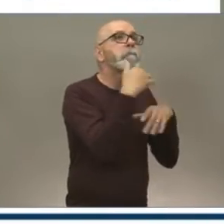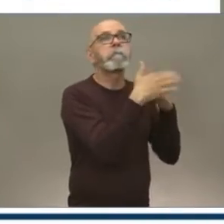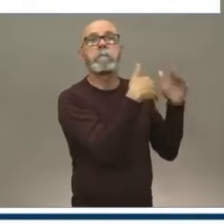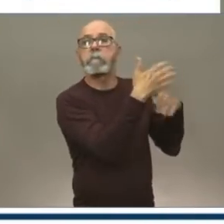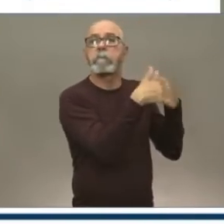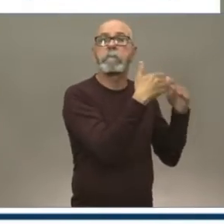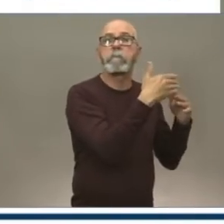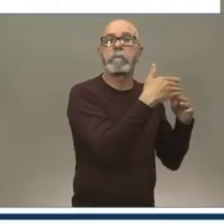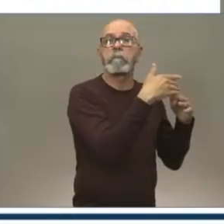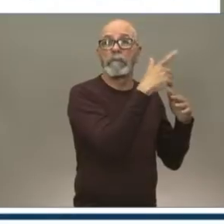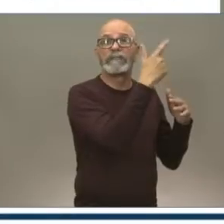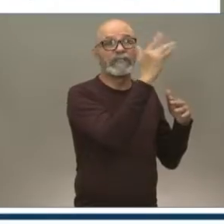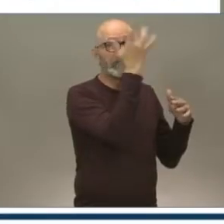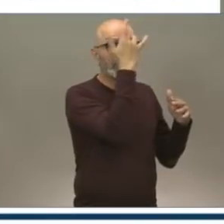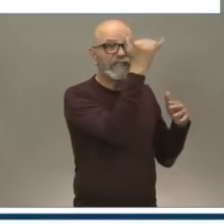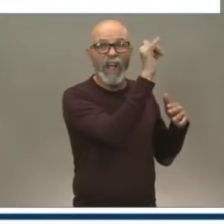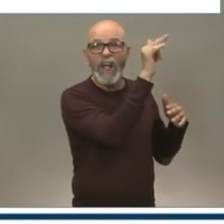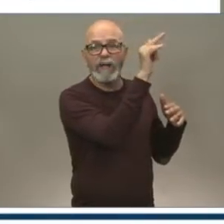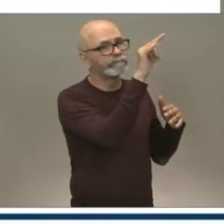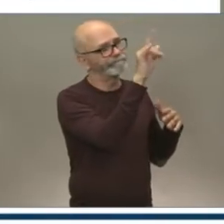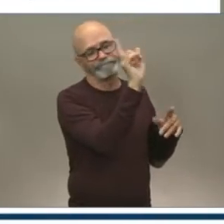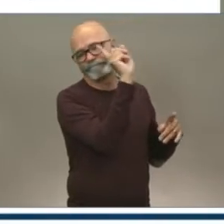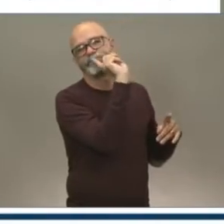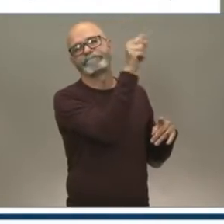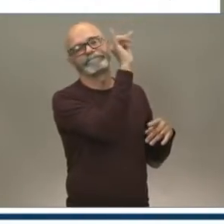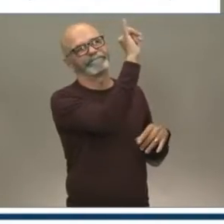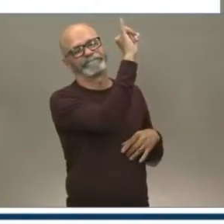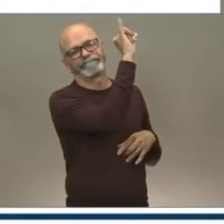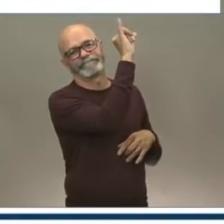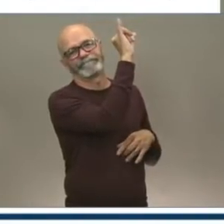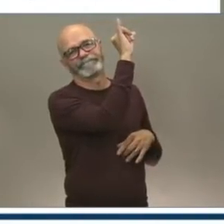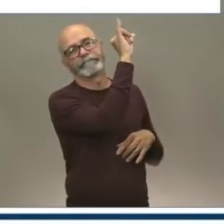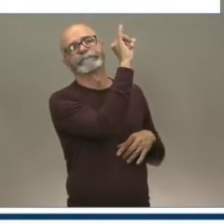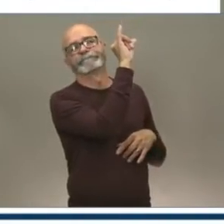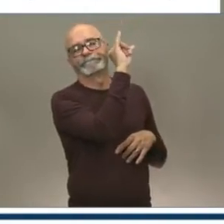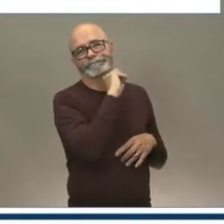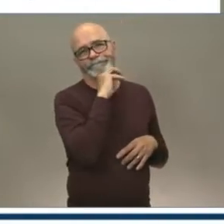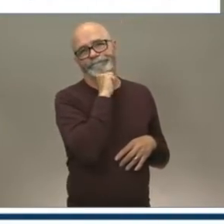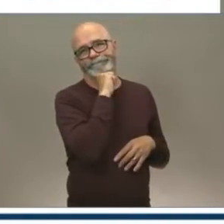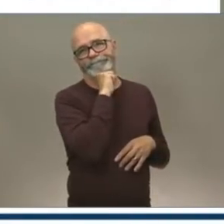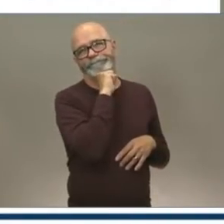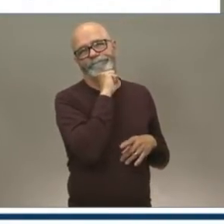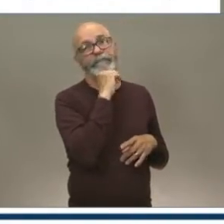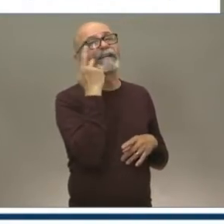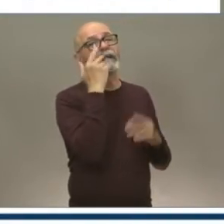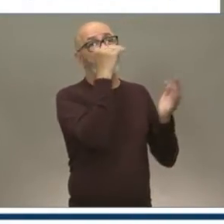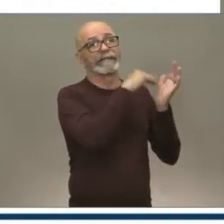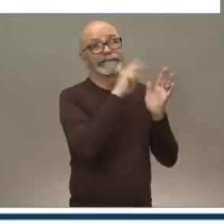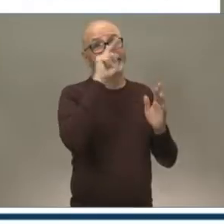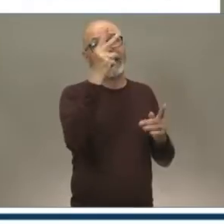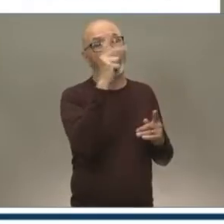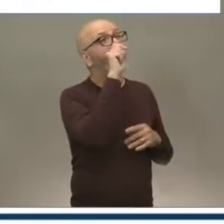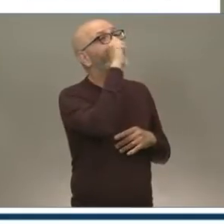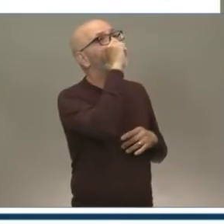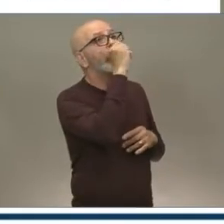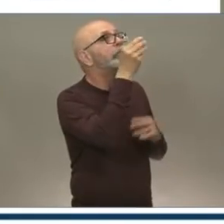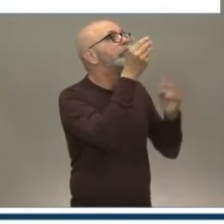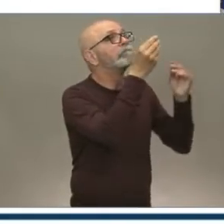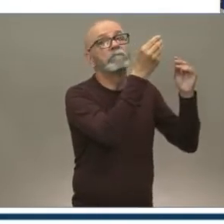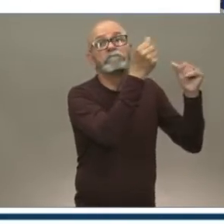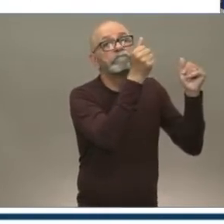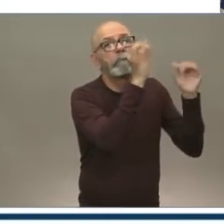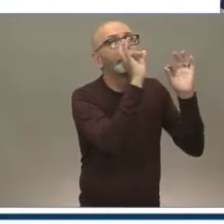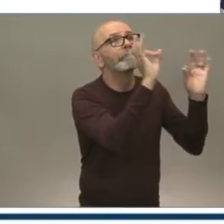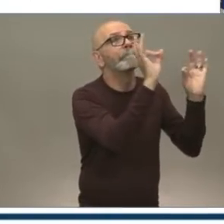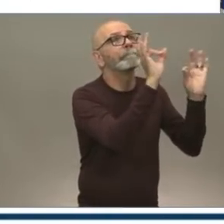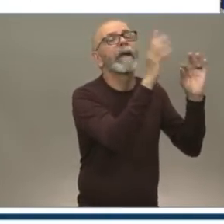no longer infectious. So we wouldn't have to have any special protocols for them once they're able to travel back. Next, we'll go to